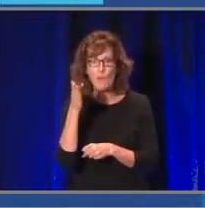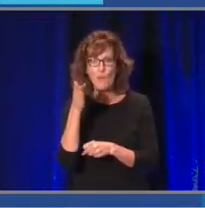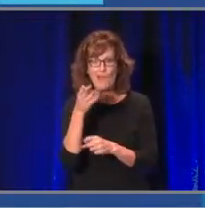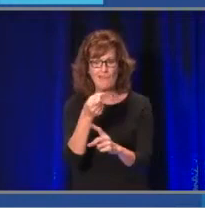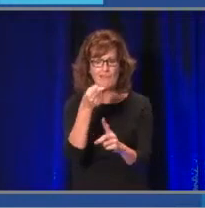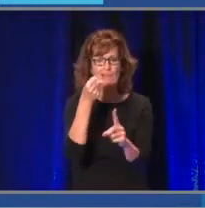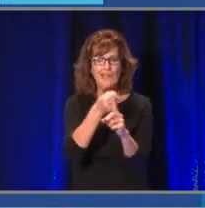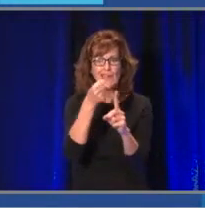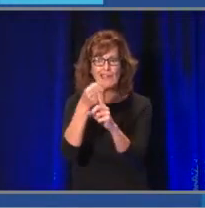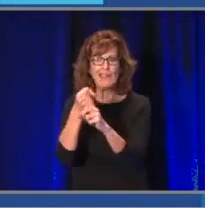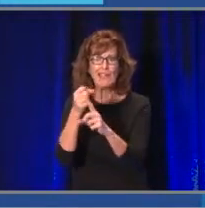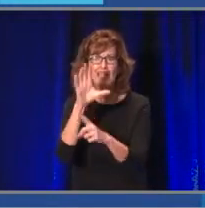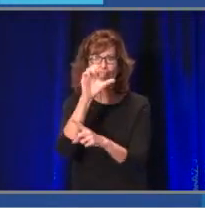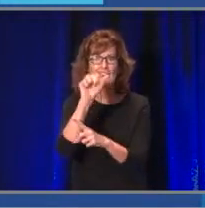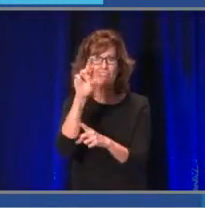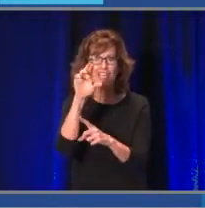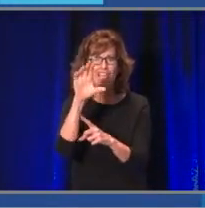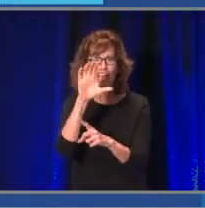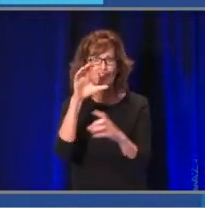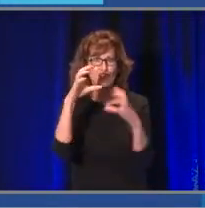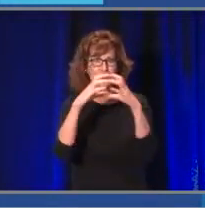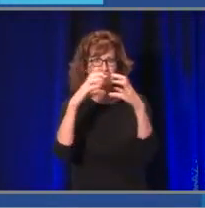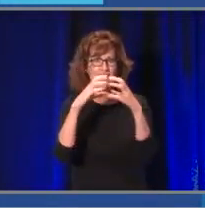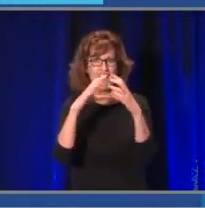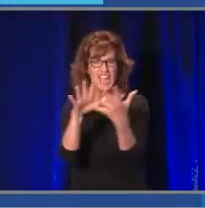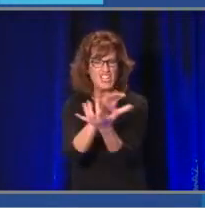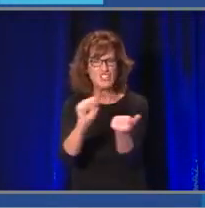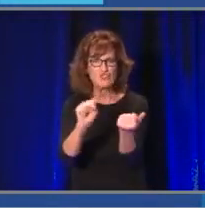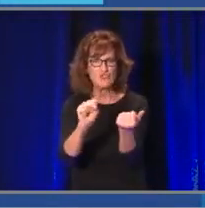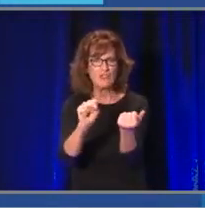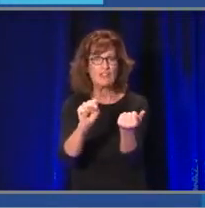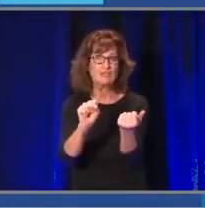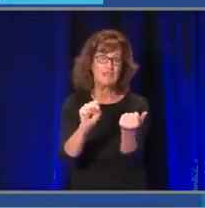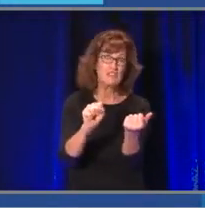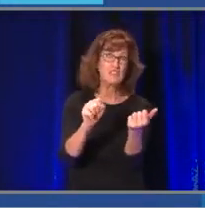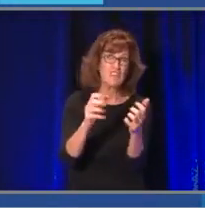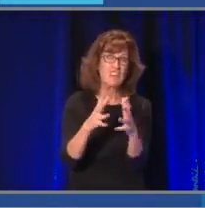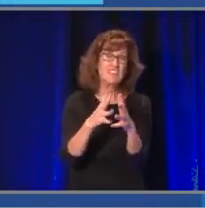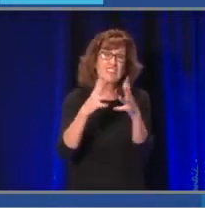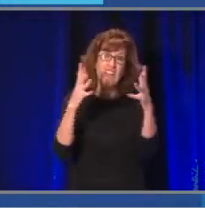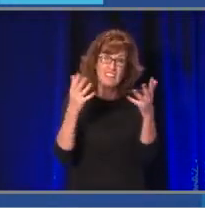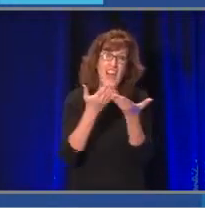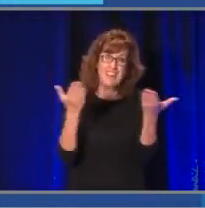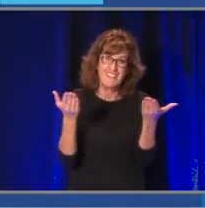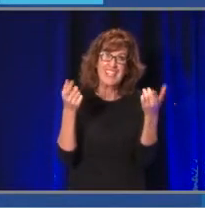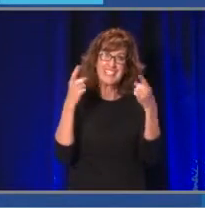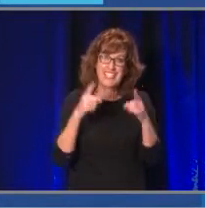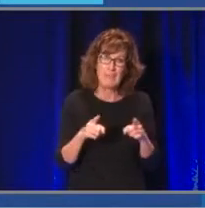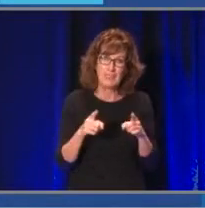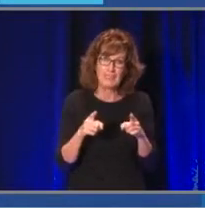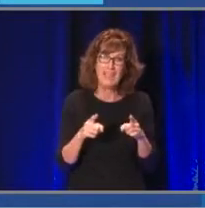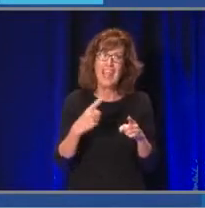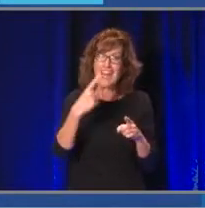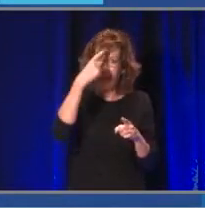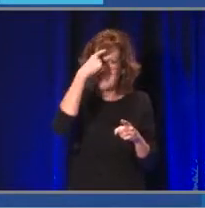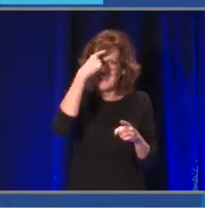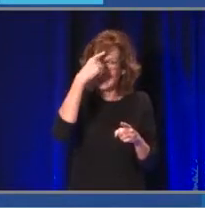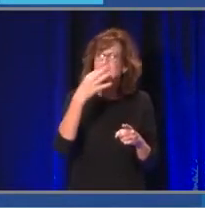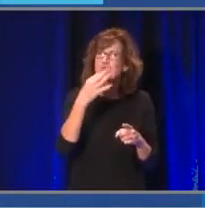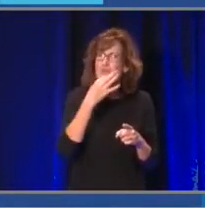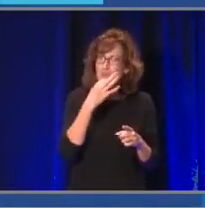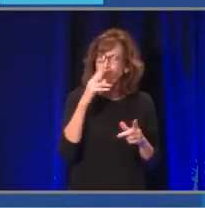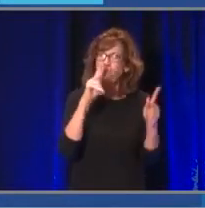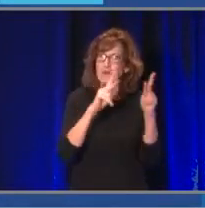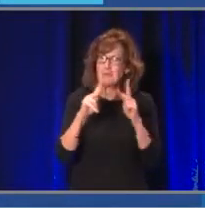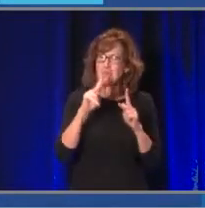So, there's a lot going on with exosome, and I think in the near future, people will start hearing more and more about it. Well,